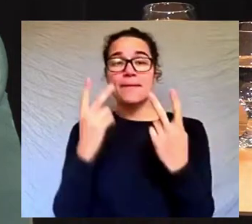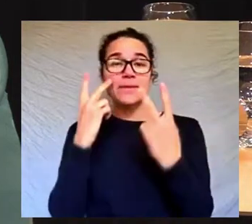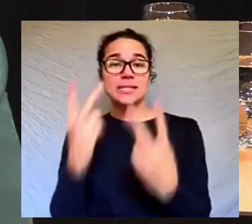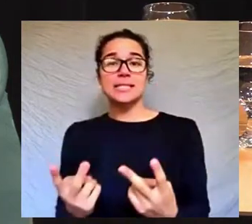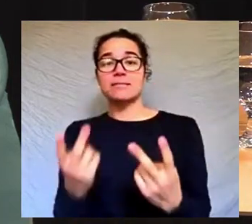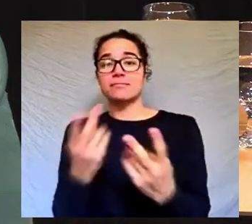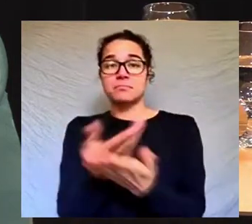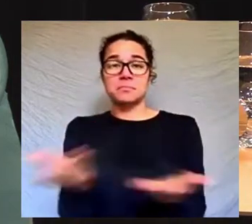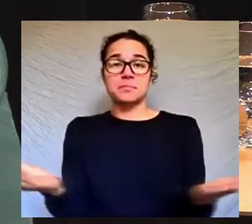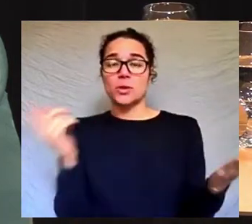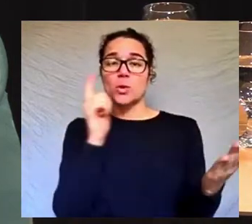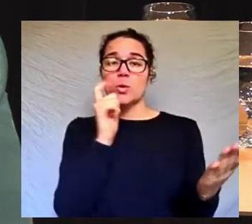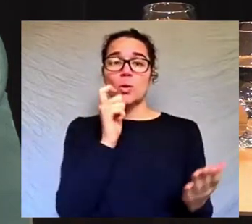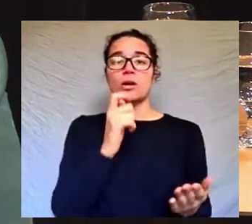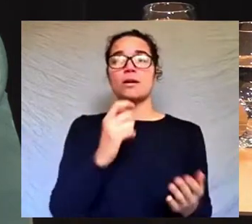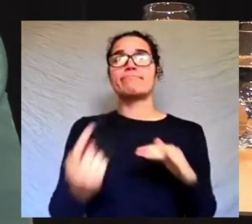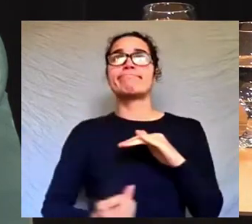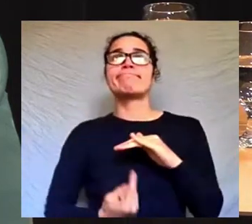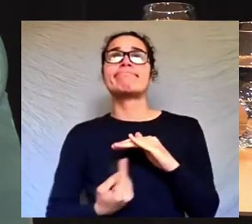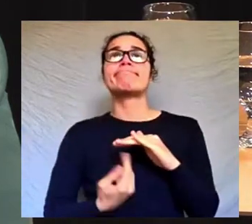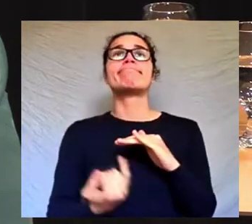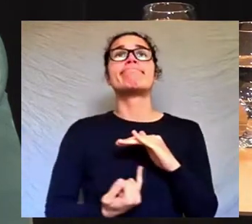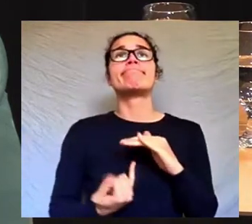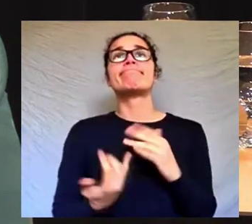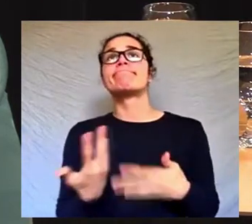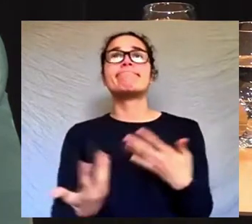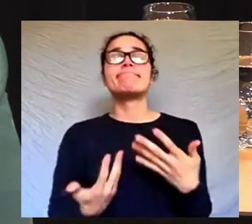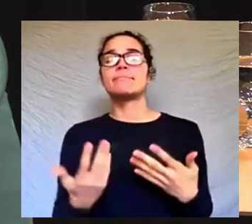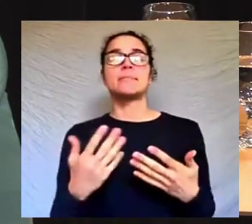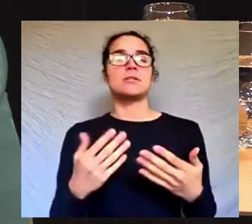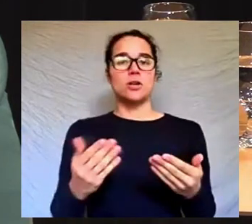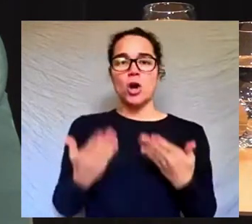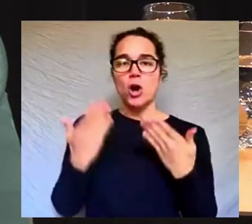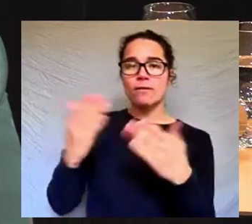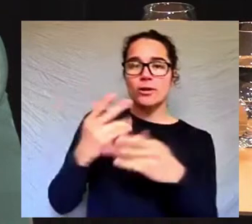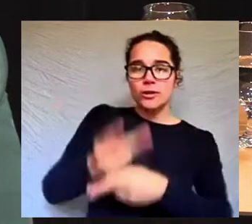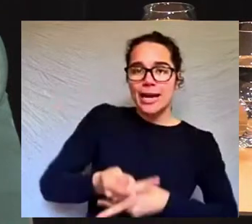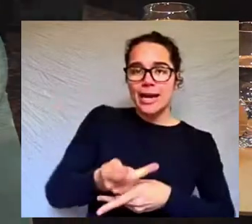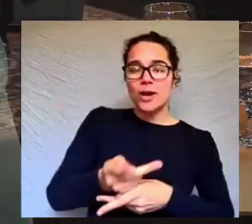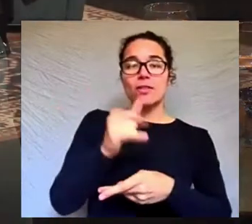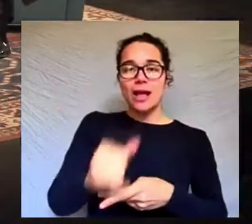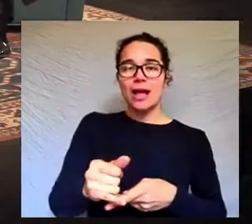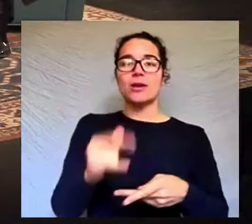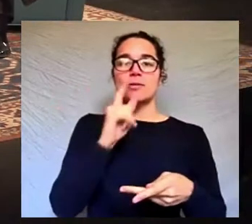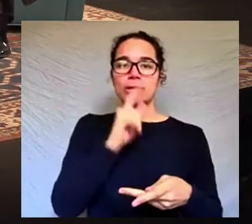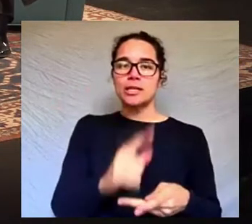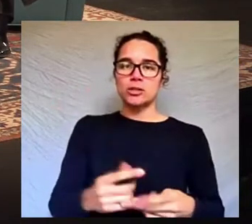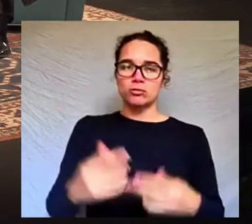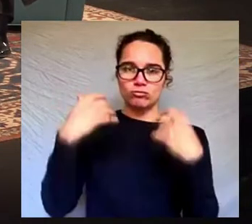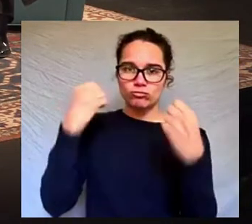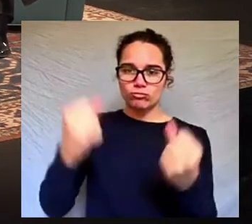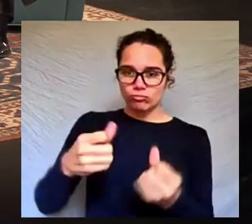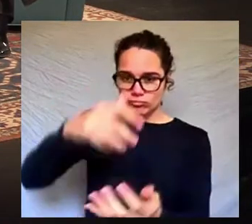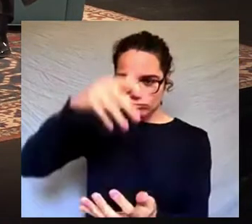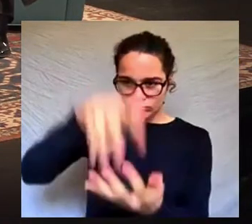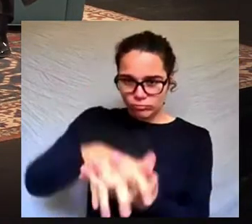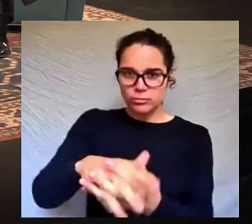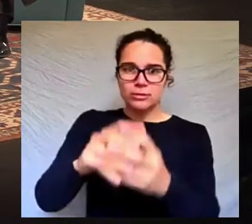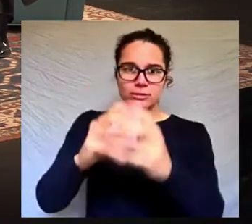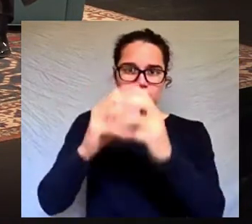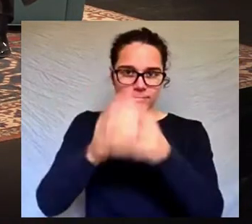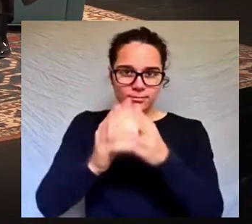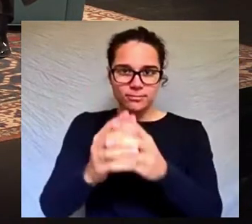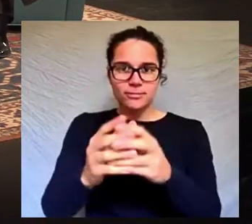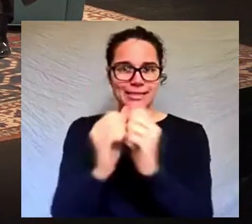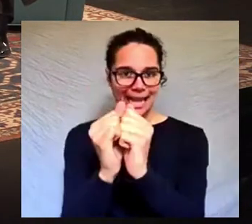lonely, offering care to those who need it. Those are the kinds of things that knit us together as a community. Well, that opening up the garage